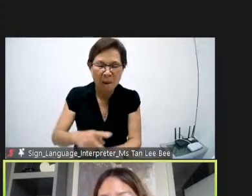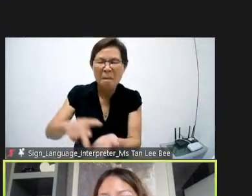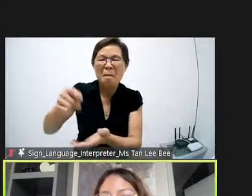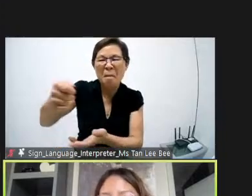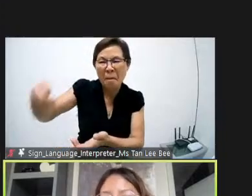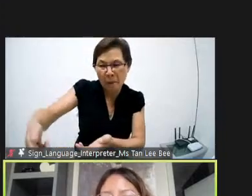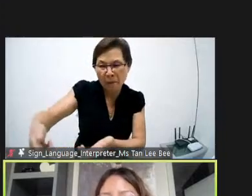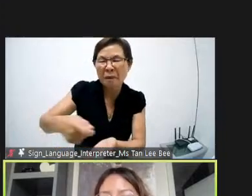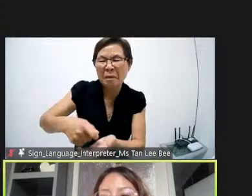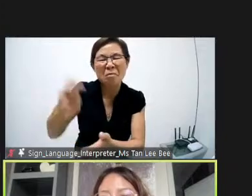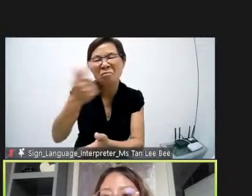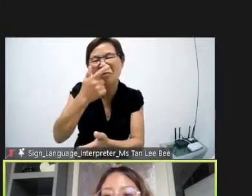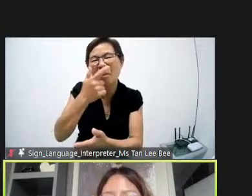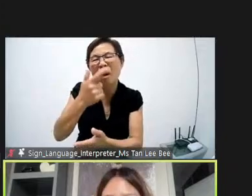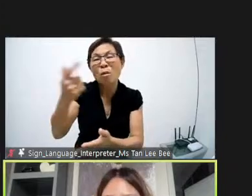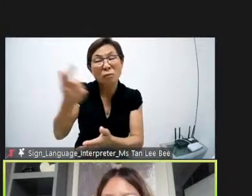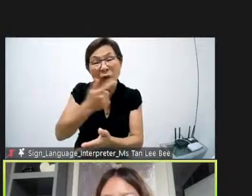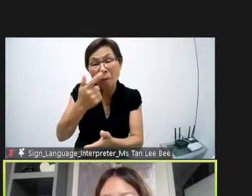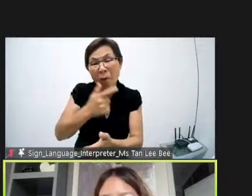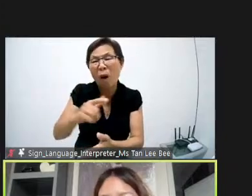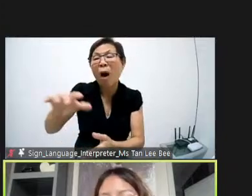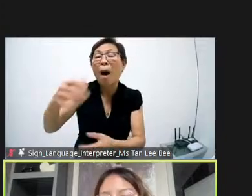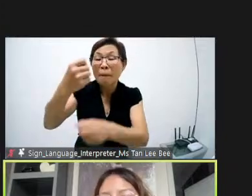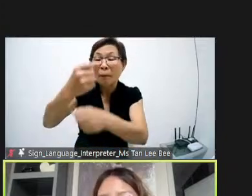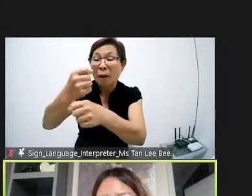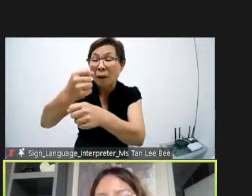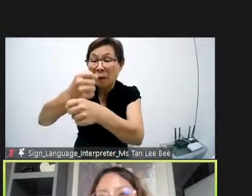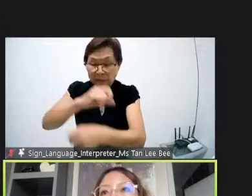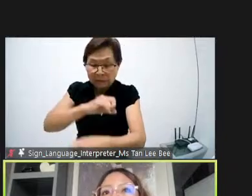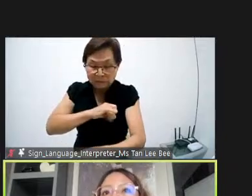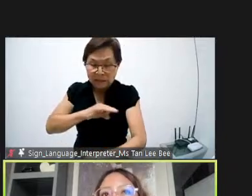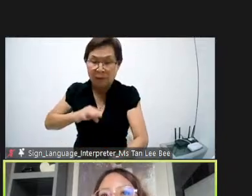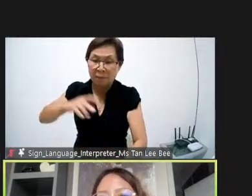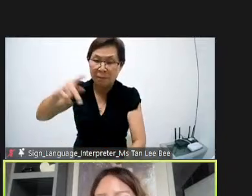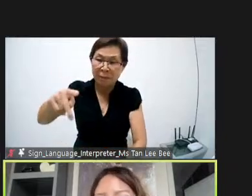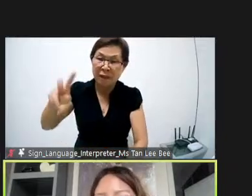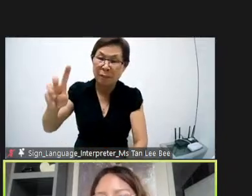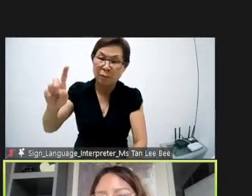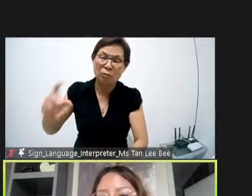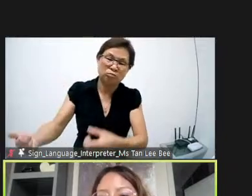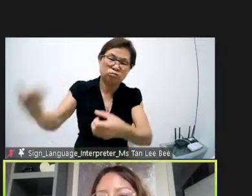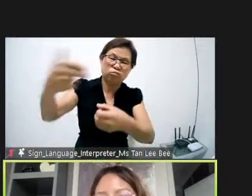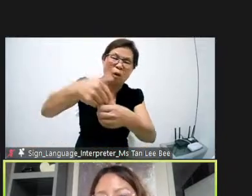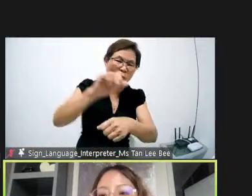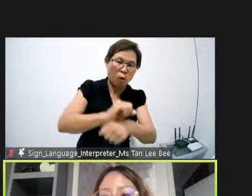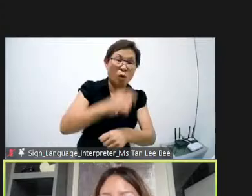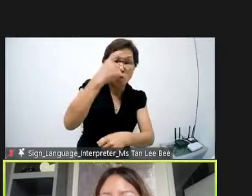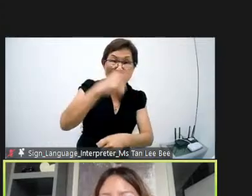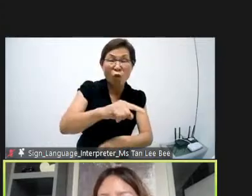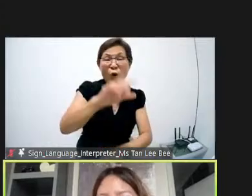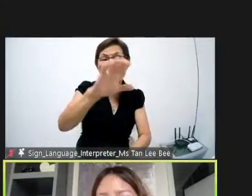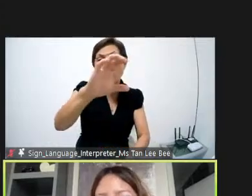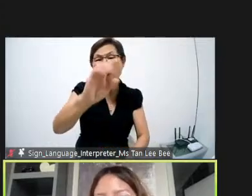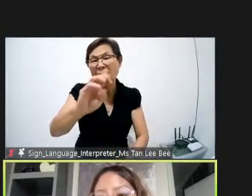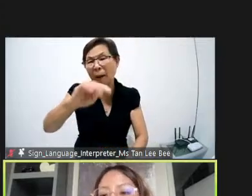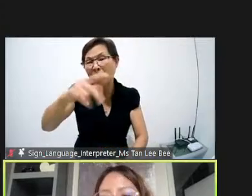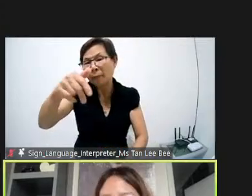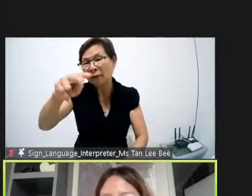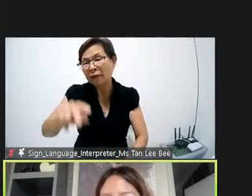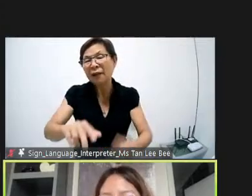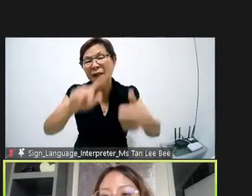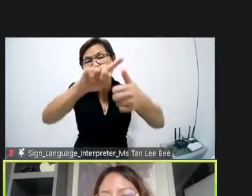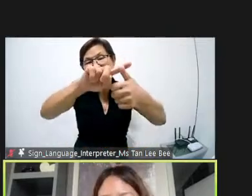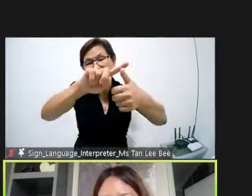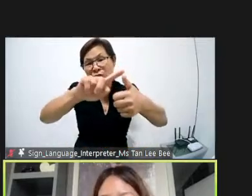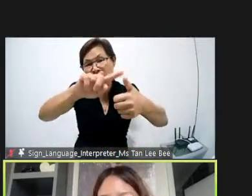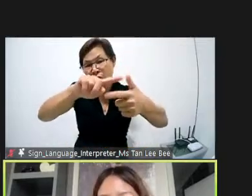PWDs. As I have mentioned earlier, for the company, they have 3 options for